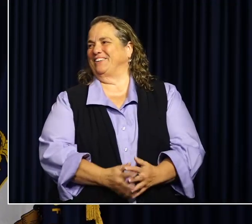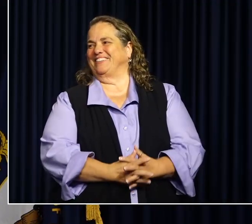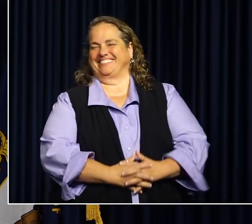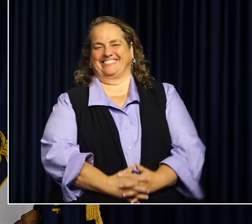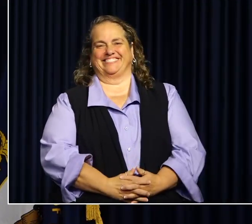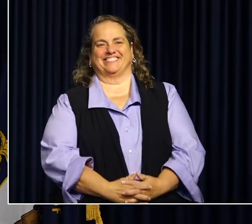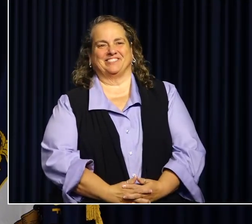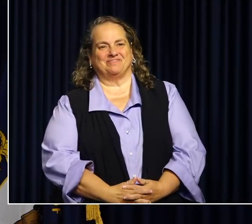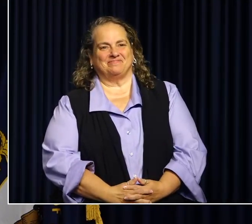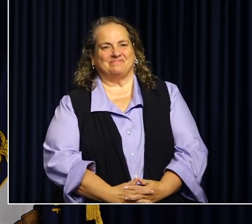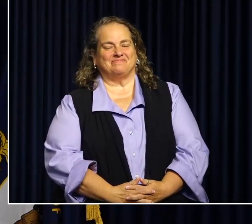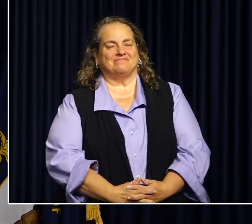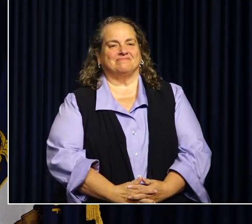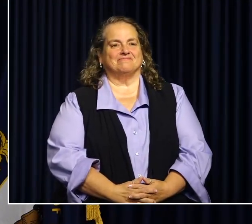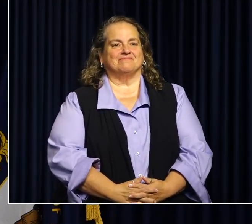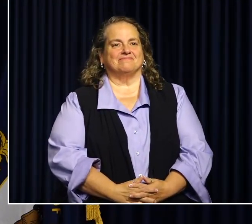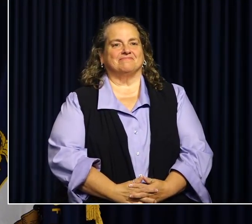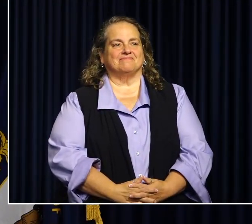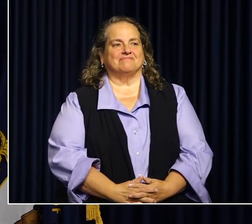Hello.